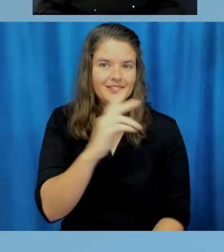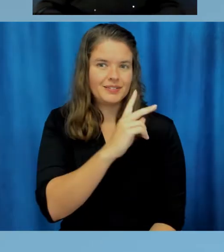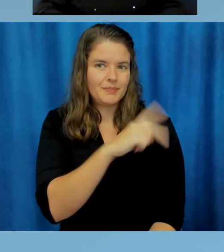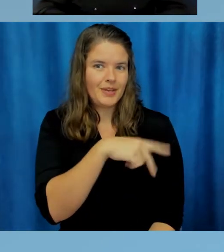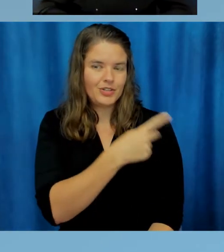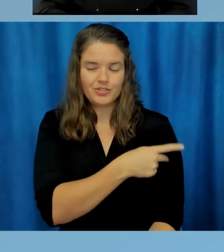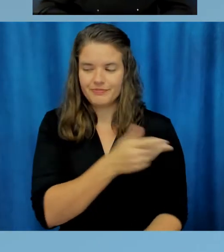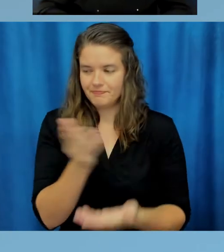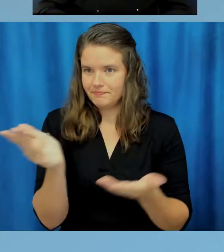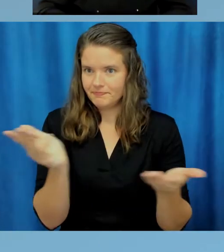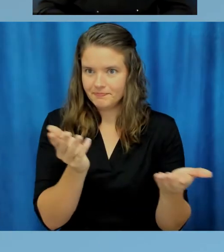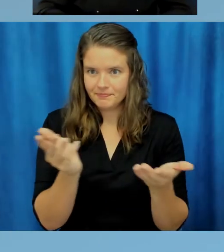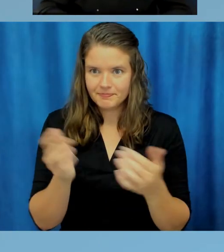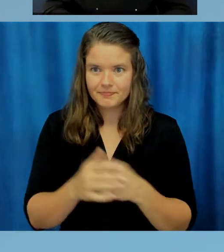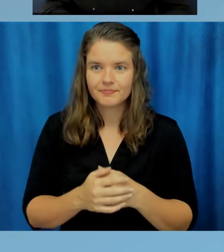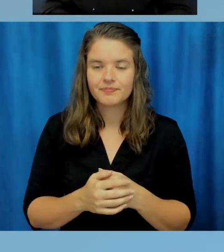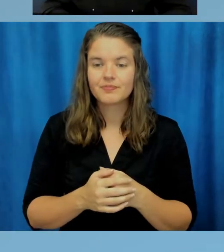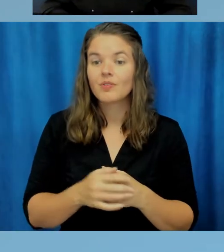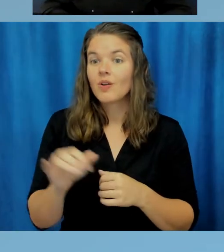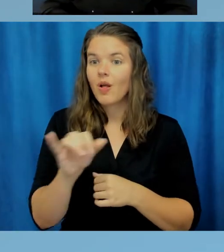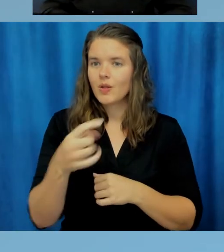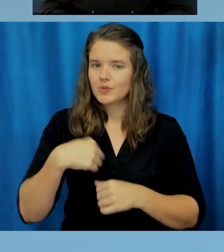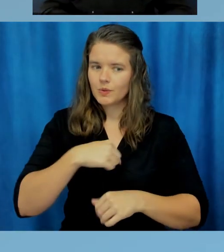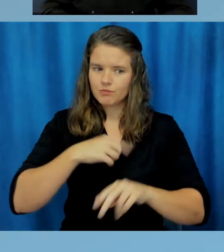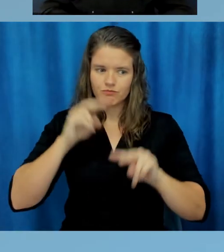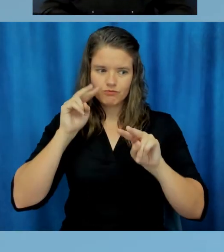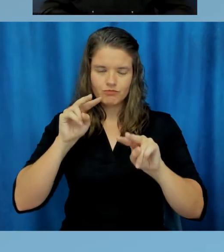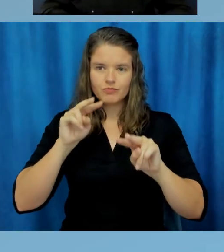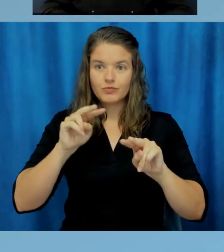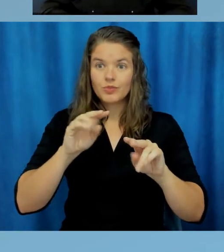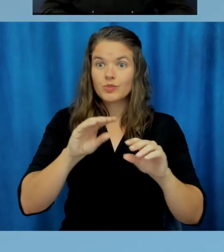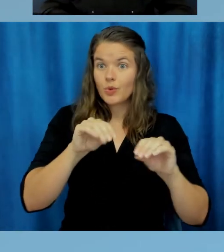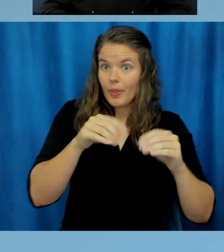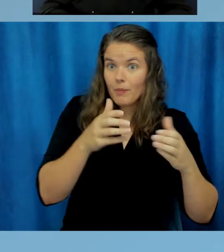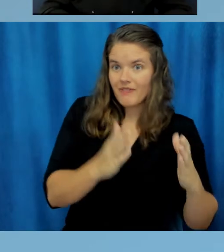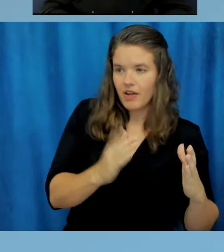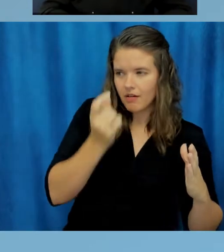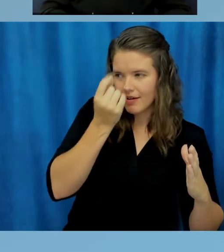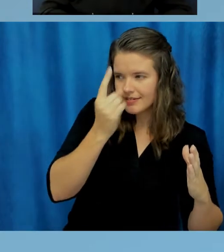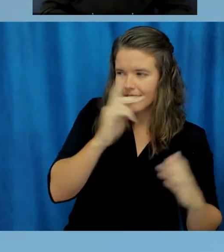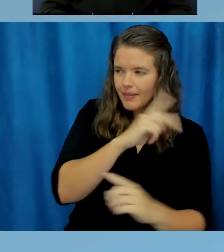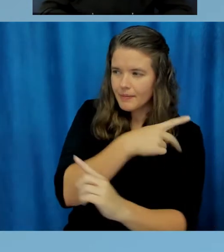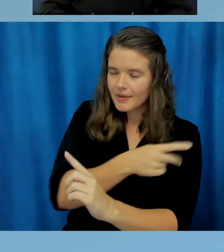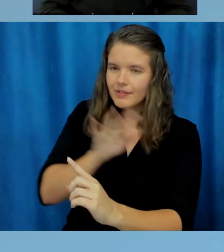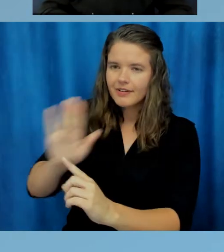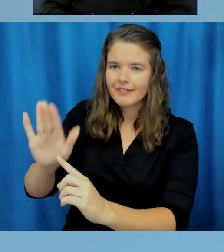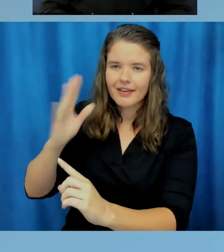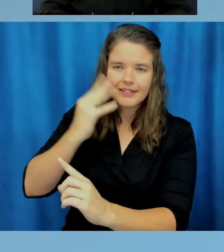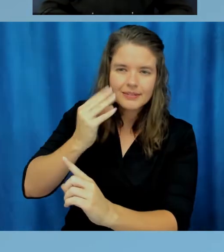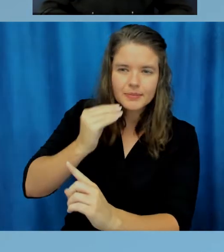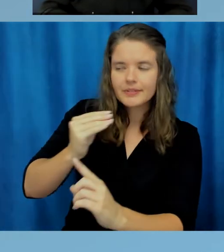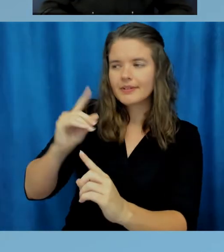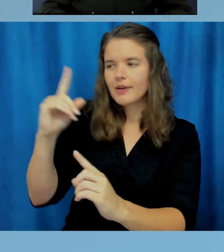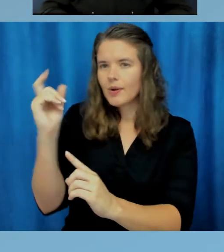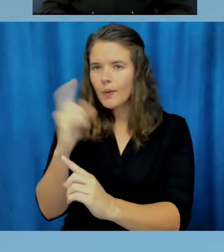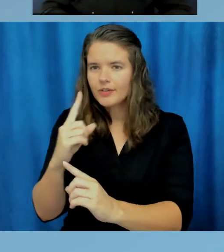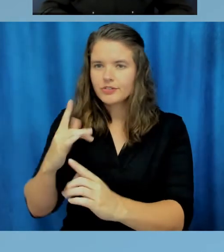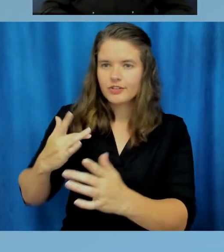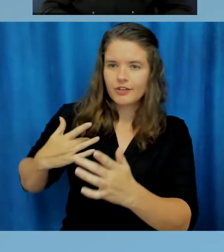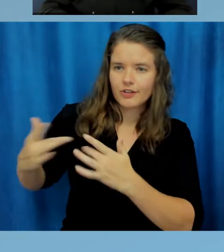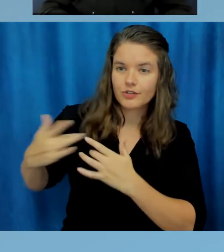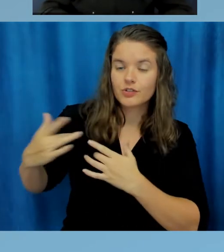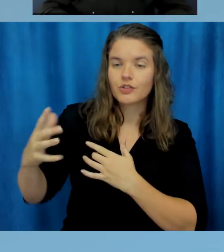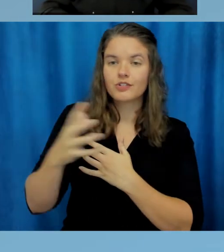patient. We also monitor for the provider's understanding of the patient, their experience, their questions, concerns,